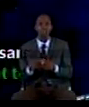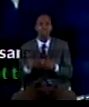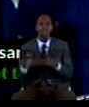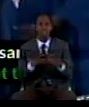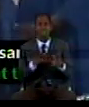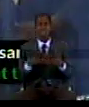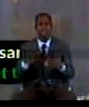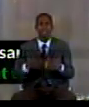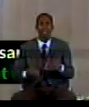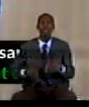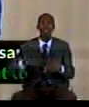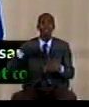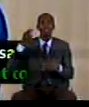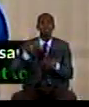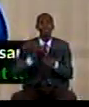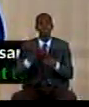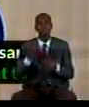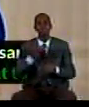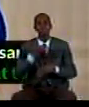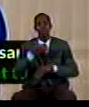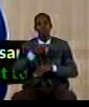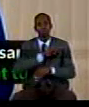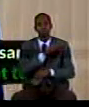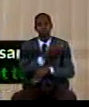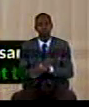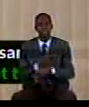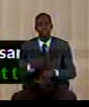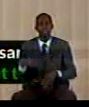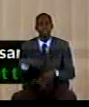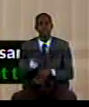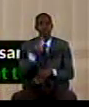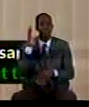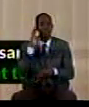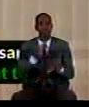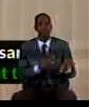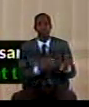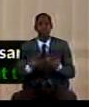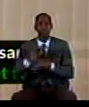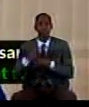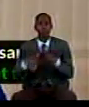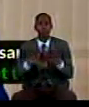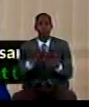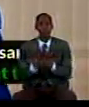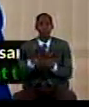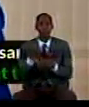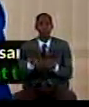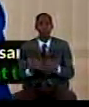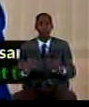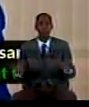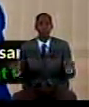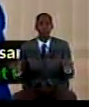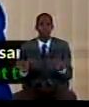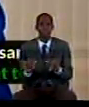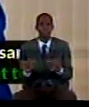No matter the height or the miles, the poor or the